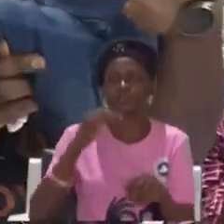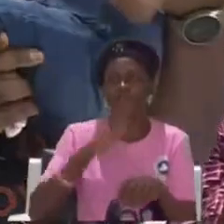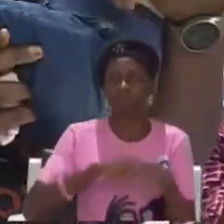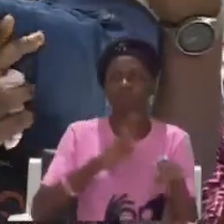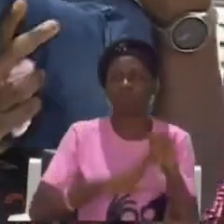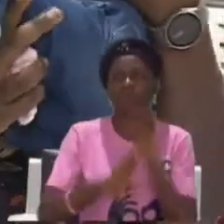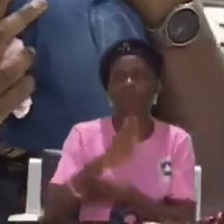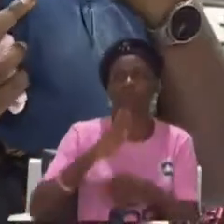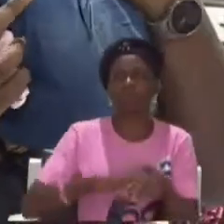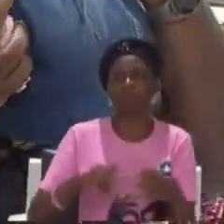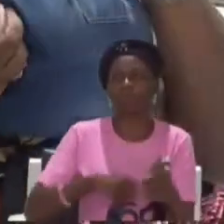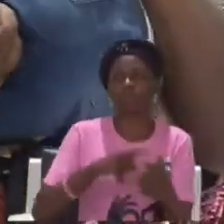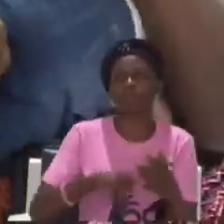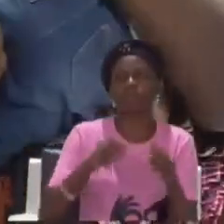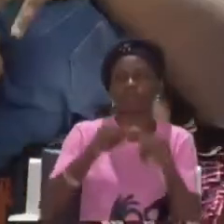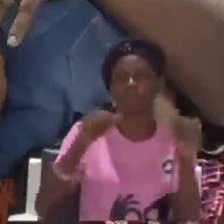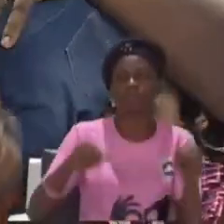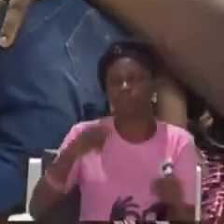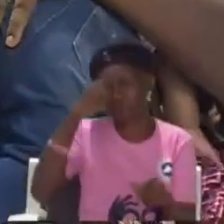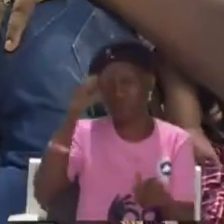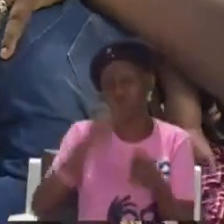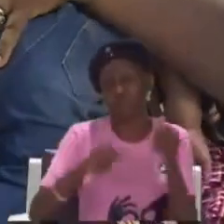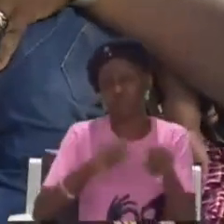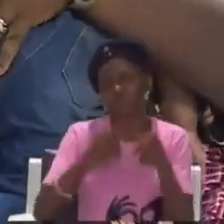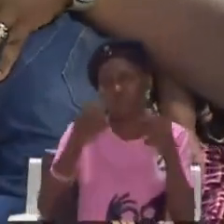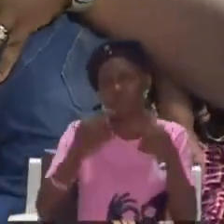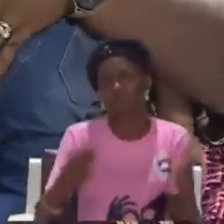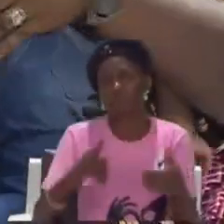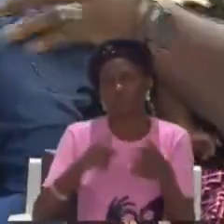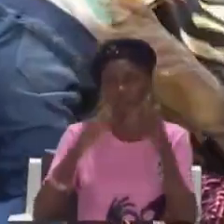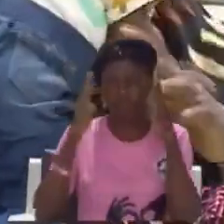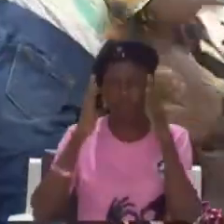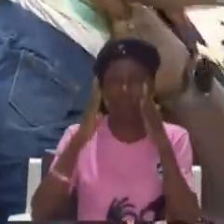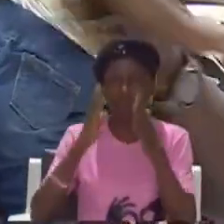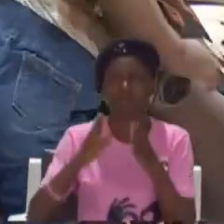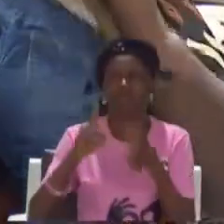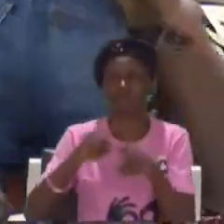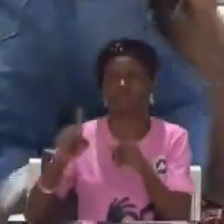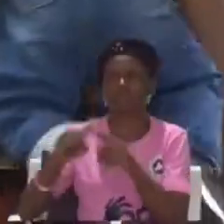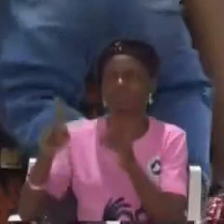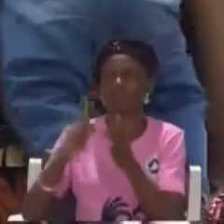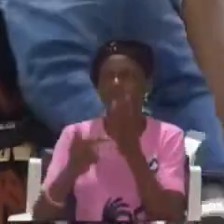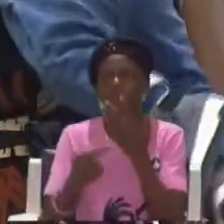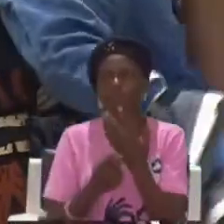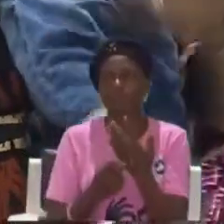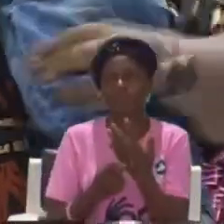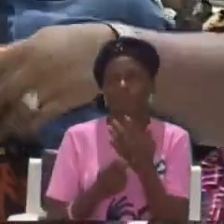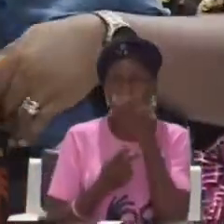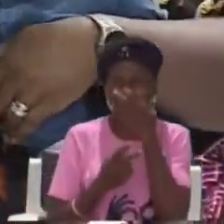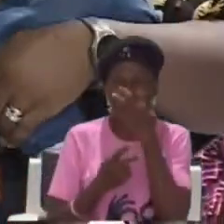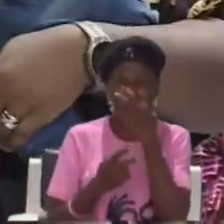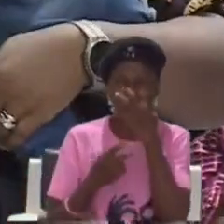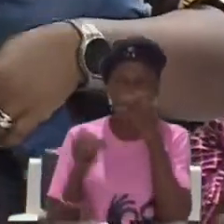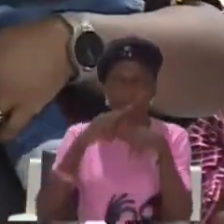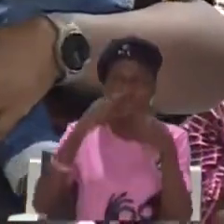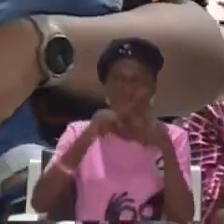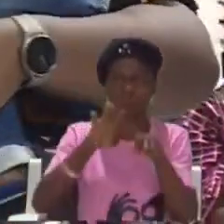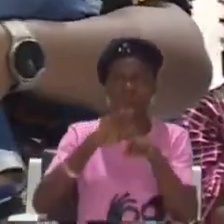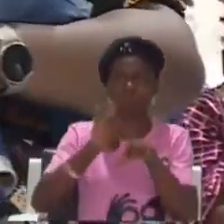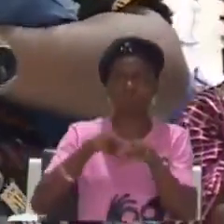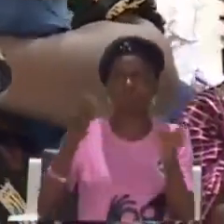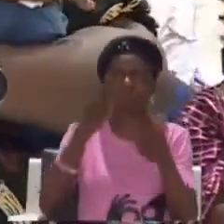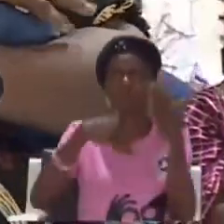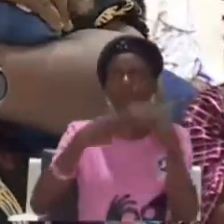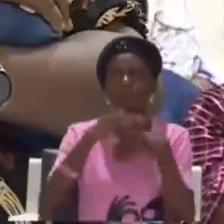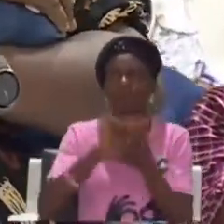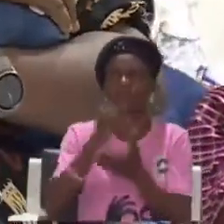this altar, because each time we came here attending Shiloh, attending Divine Encounter, went to Open Heaven House, we told God, if you can answer